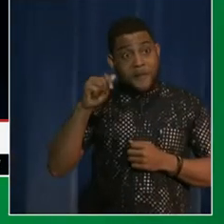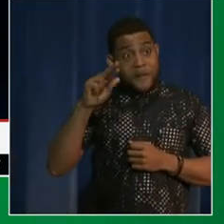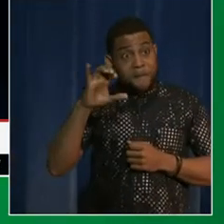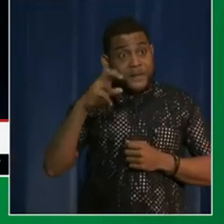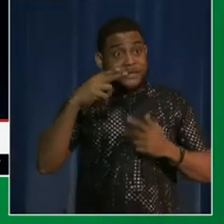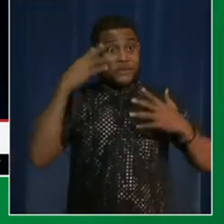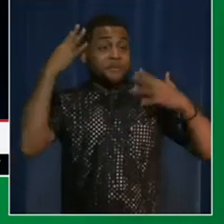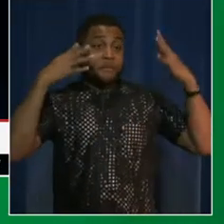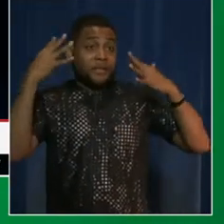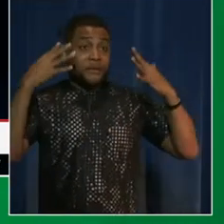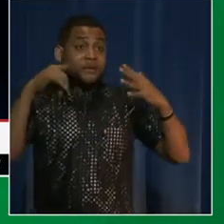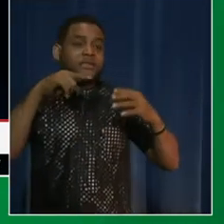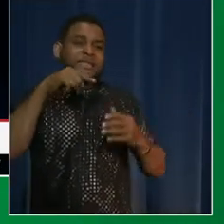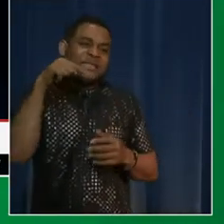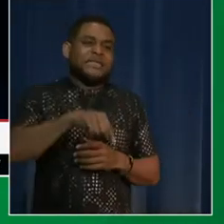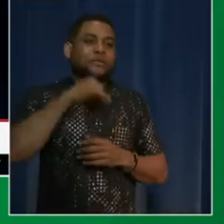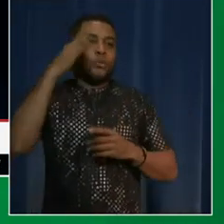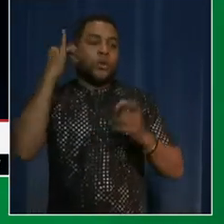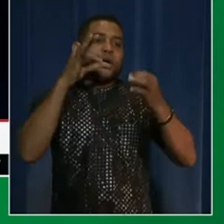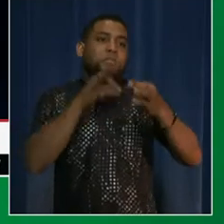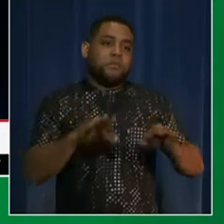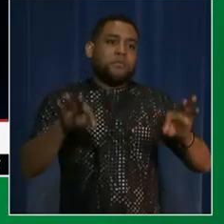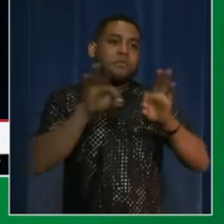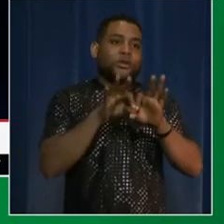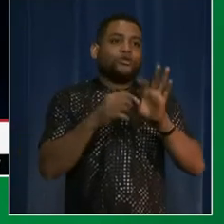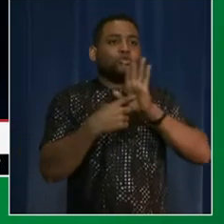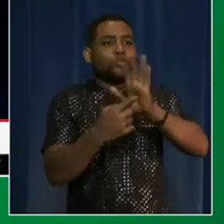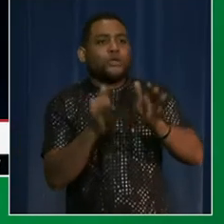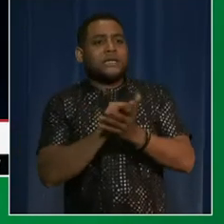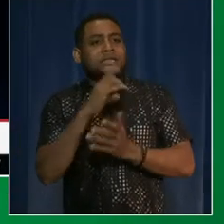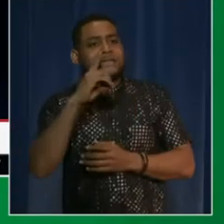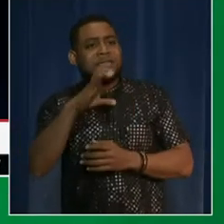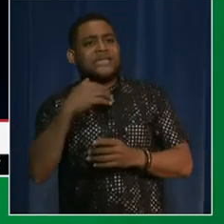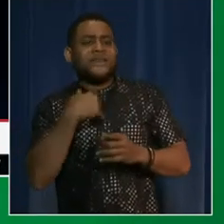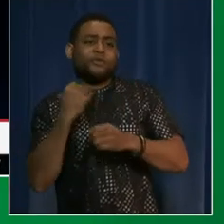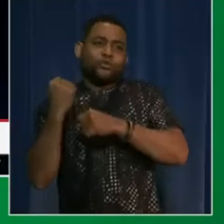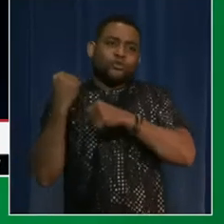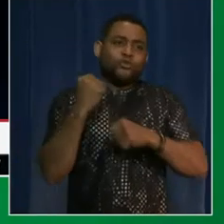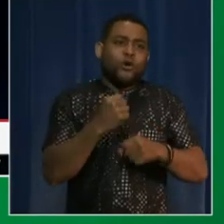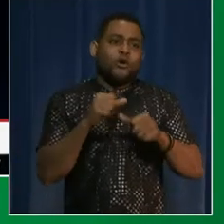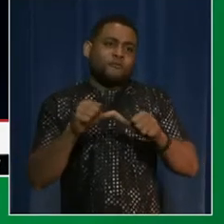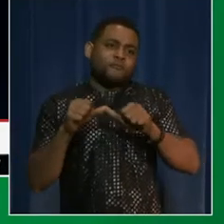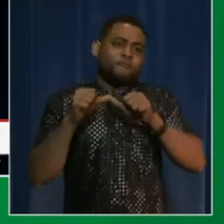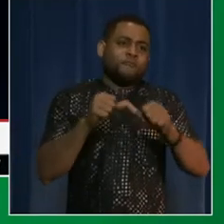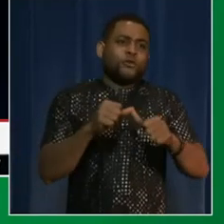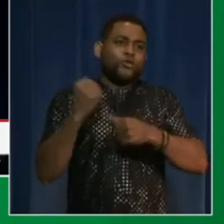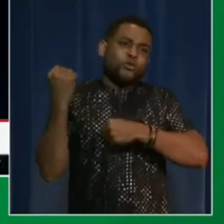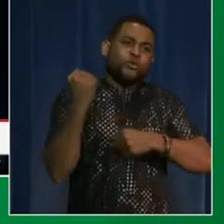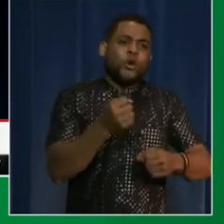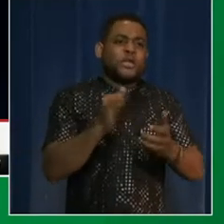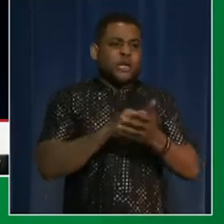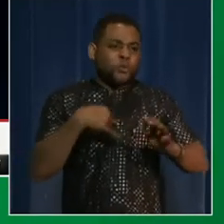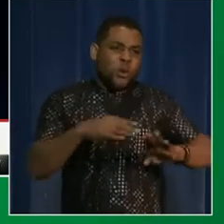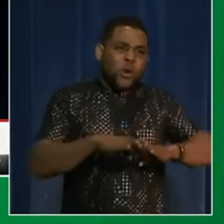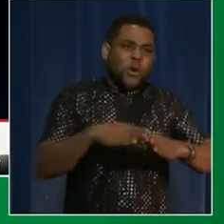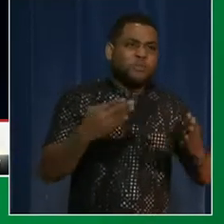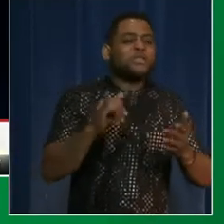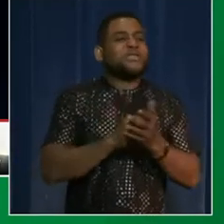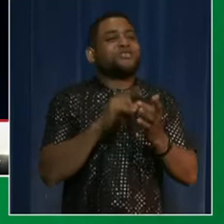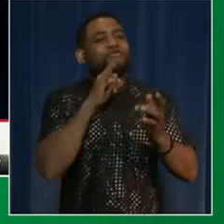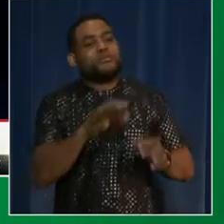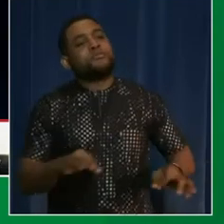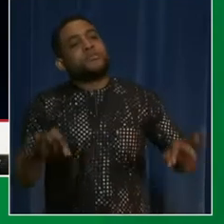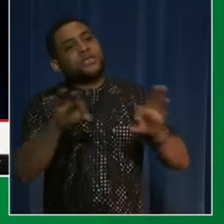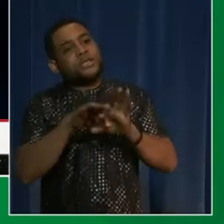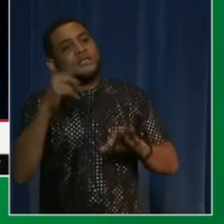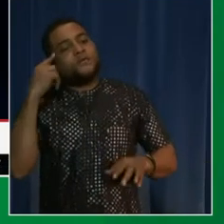important. It signals that the district remains strong and that the district is open, which is important for everybody to know around our